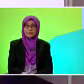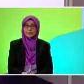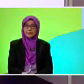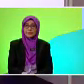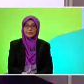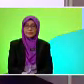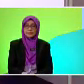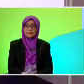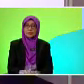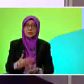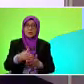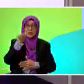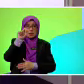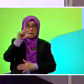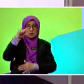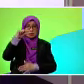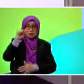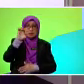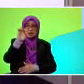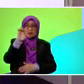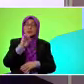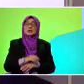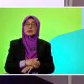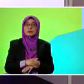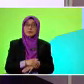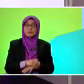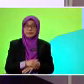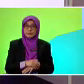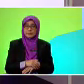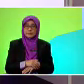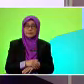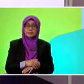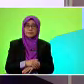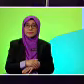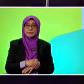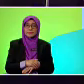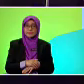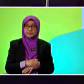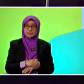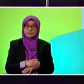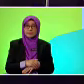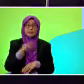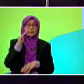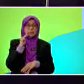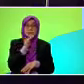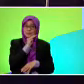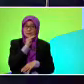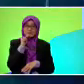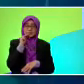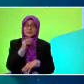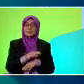Okay, next one, algae. Whose turn is it to tell about algae? Okay, Mia.